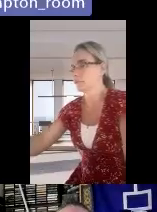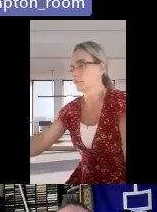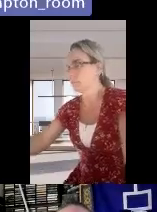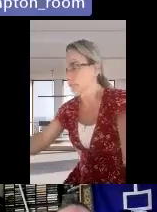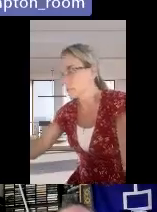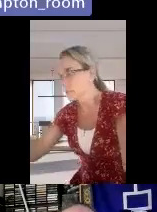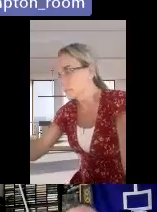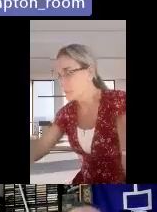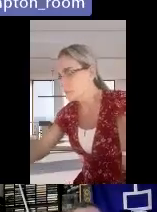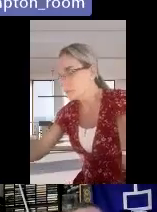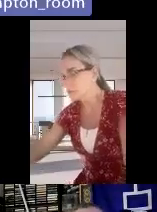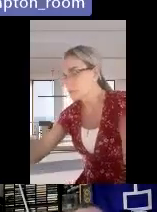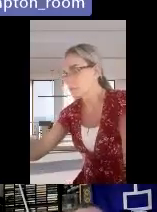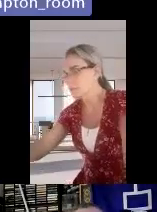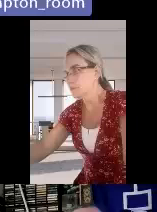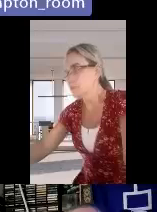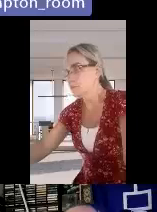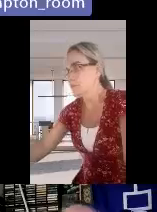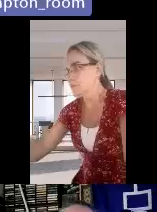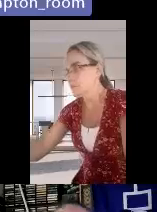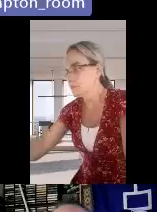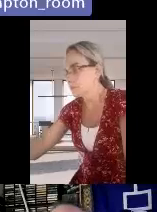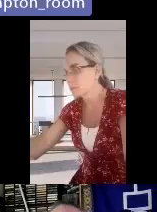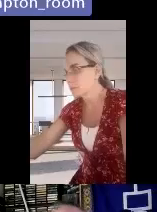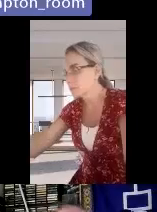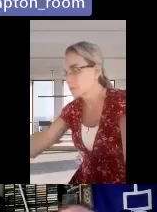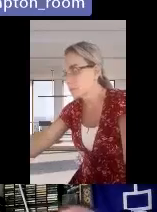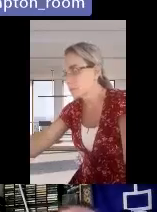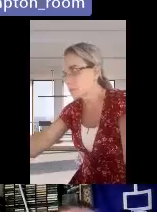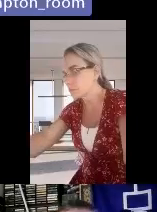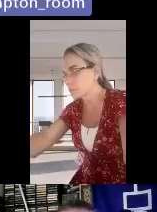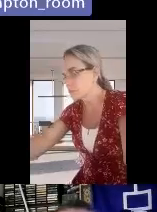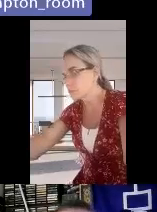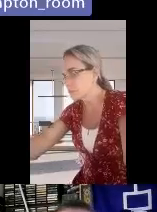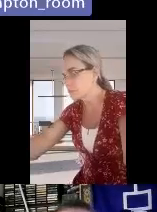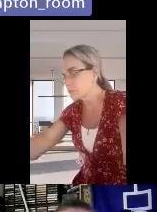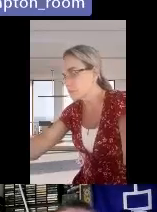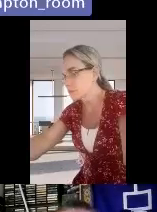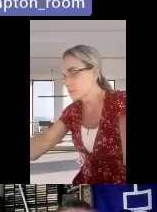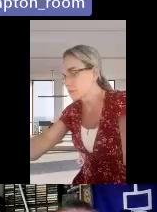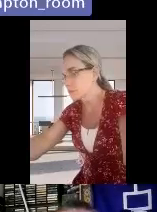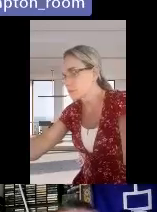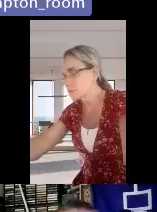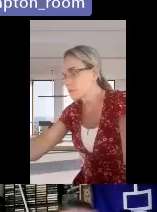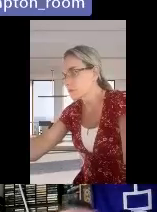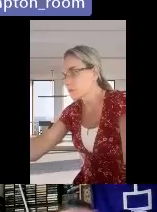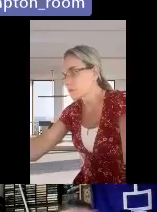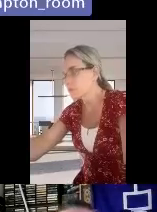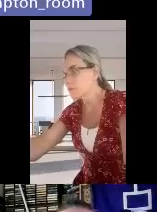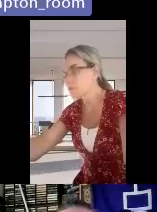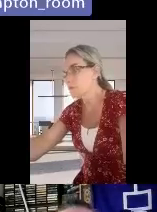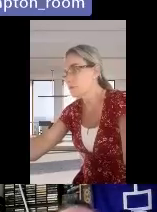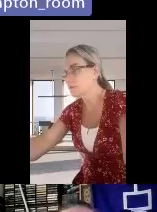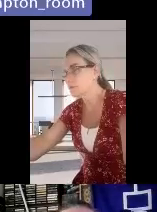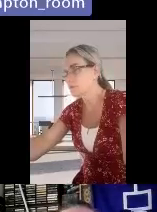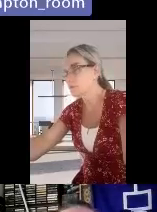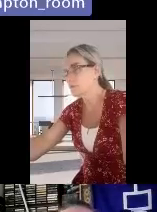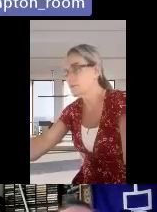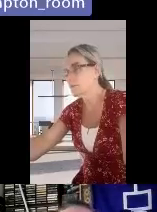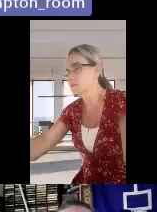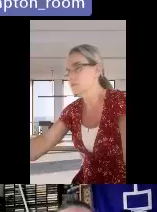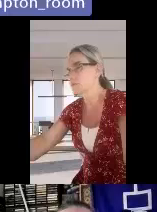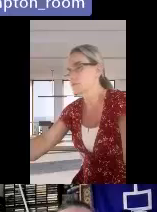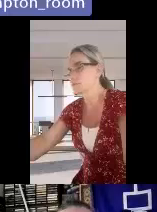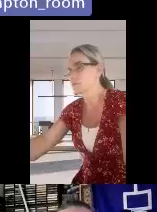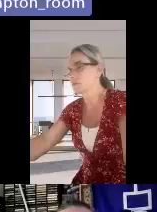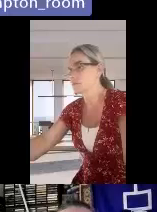being removed and some reorganization that has happened, offset by salary increases. This is the result